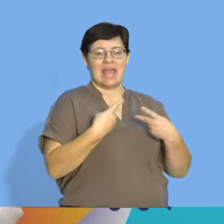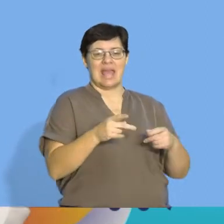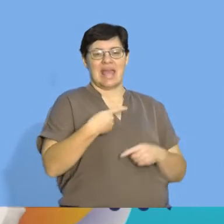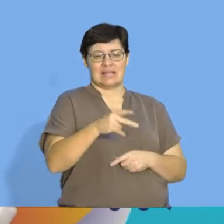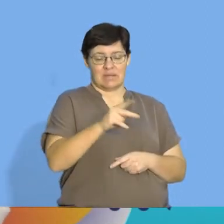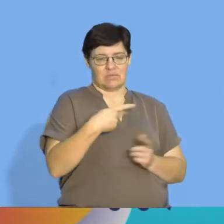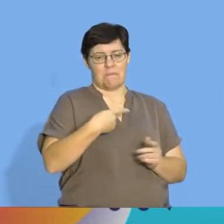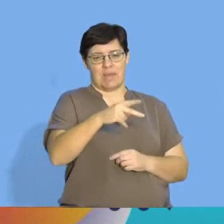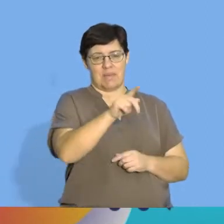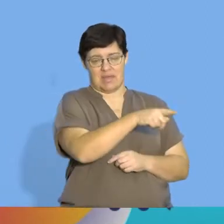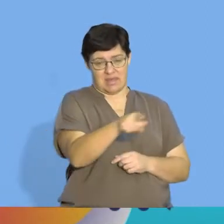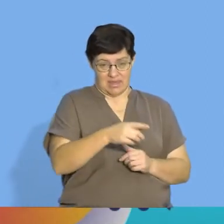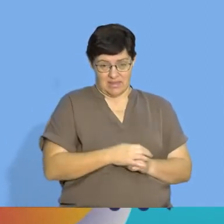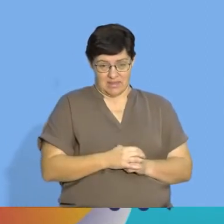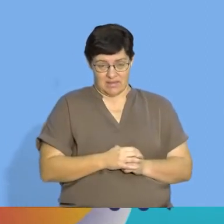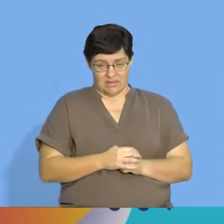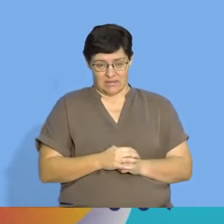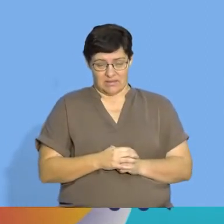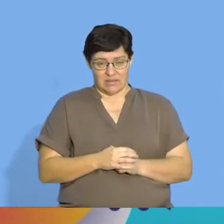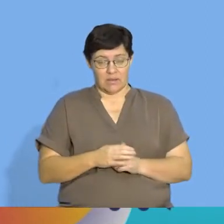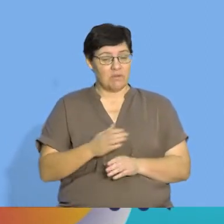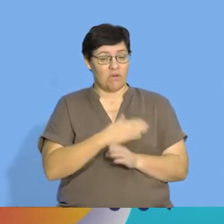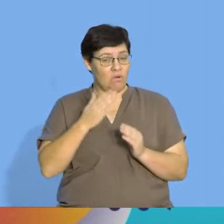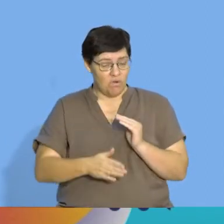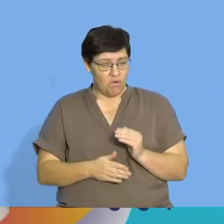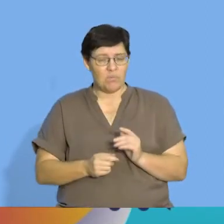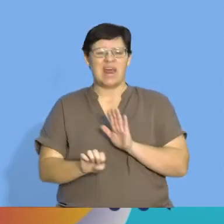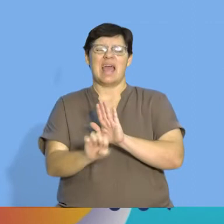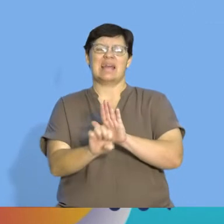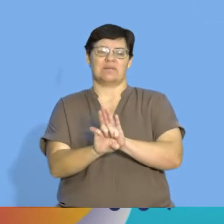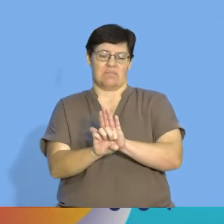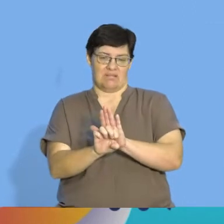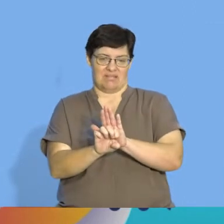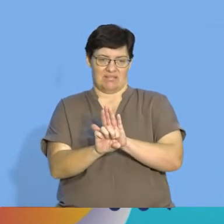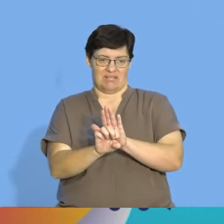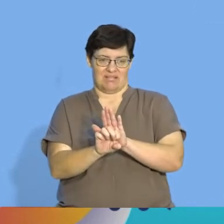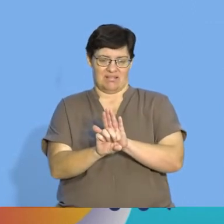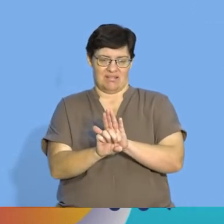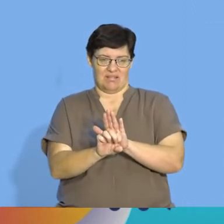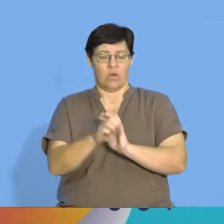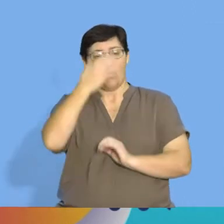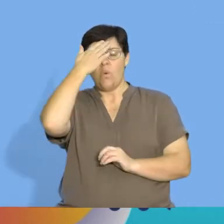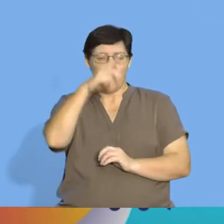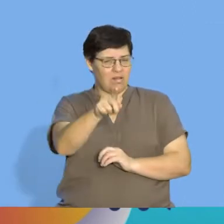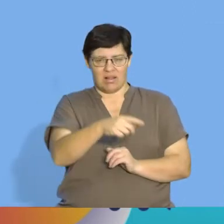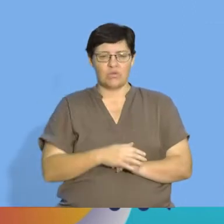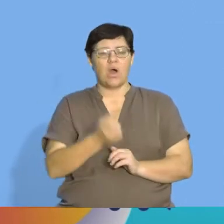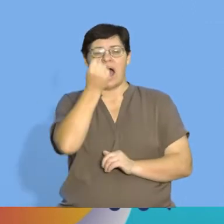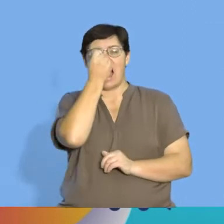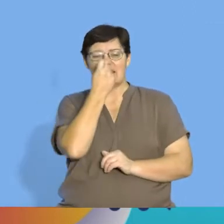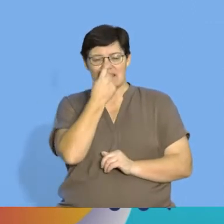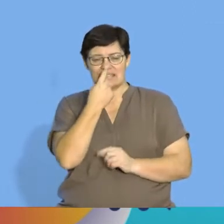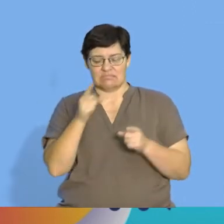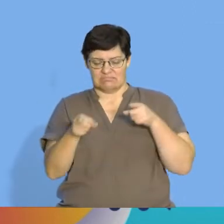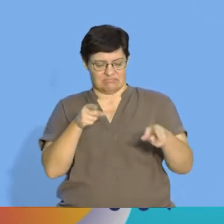and expenses that you have incurred. Before we conclude, let's just take one example so that we know for